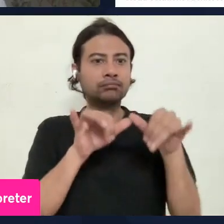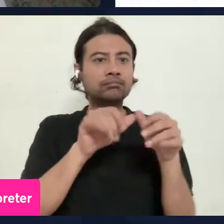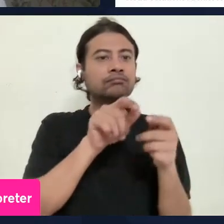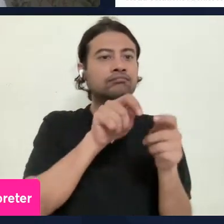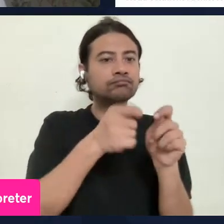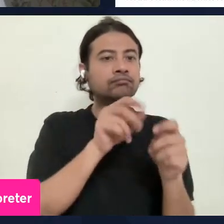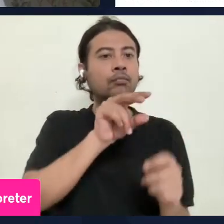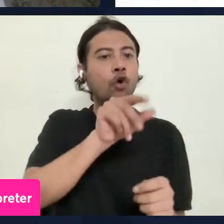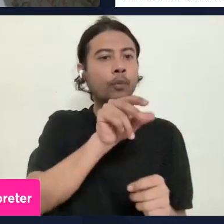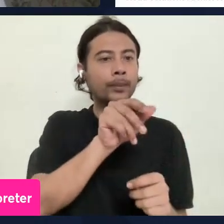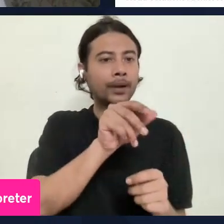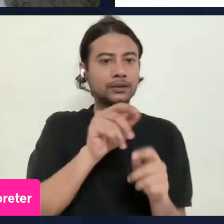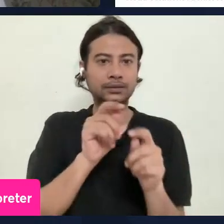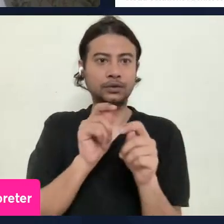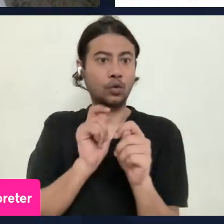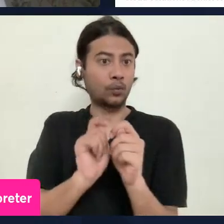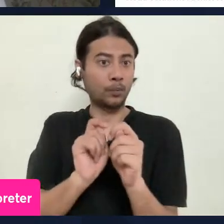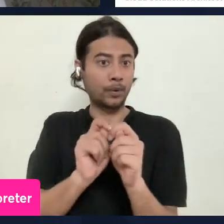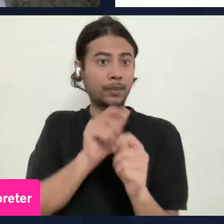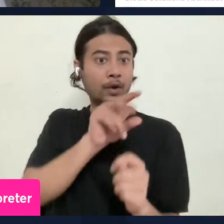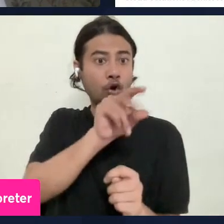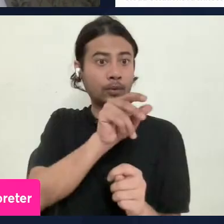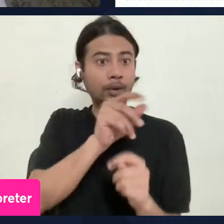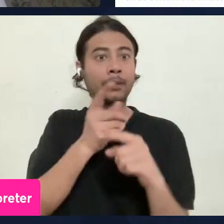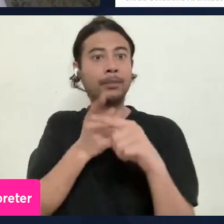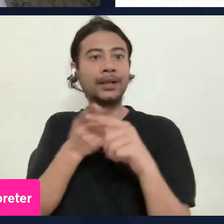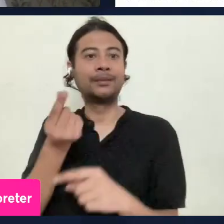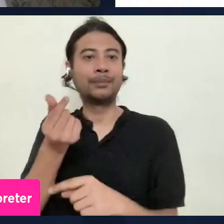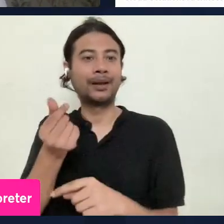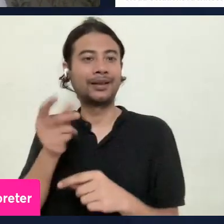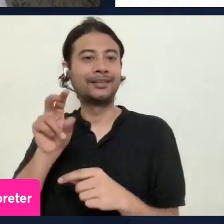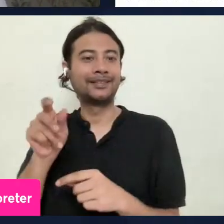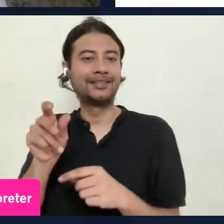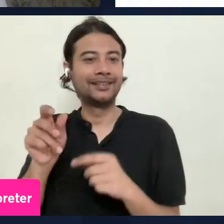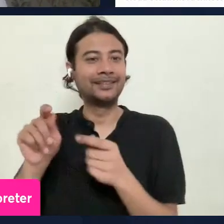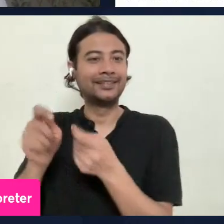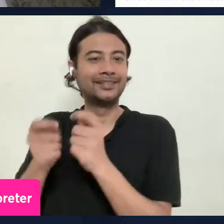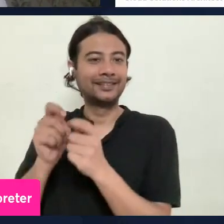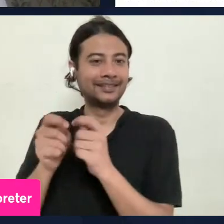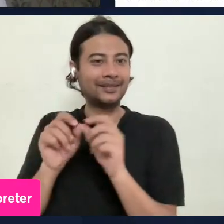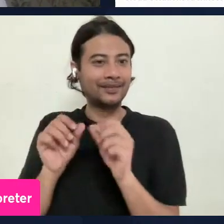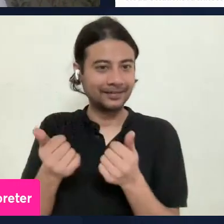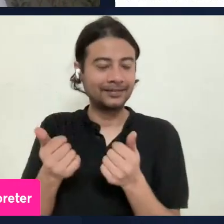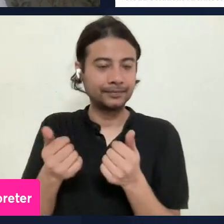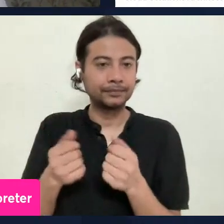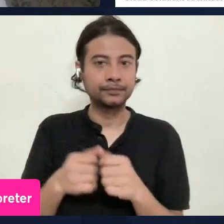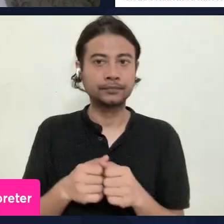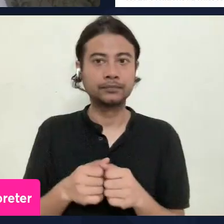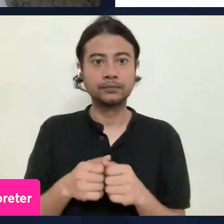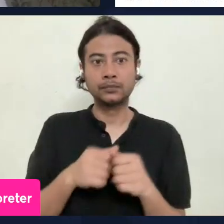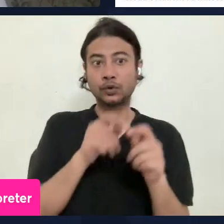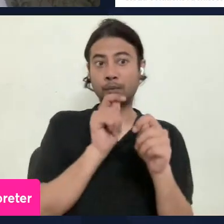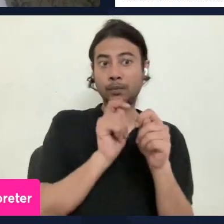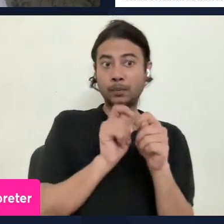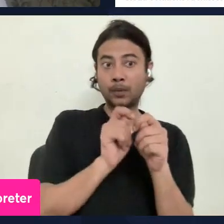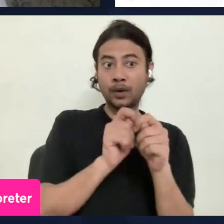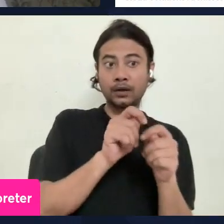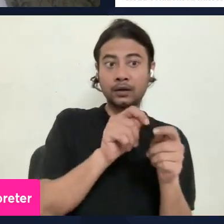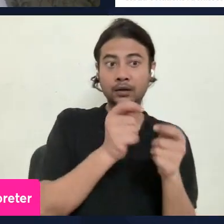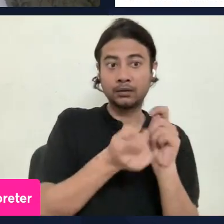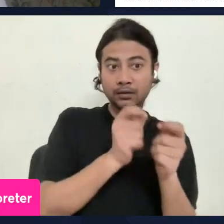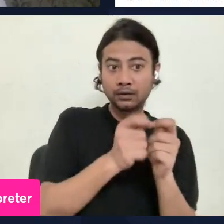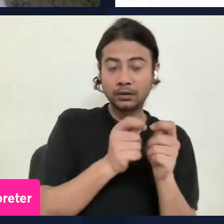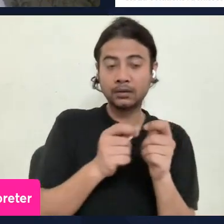performance optimization is cost optimization. And also with the cost optimization, performance optimization, you get those operational